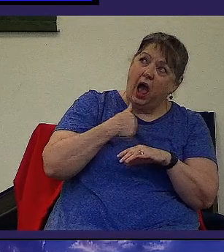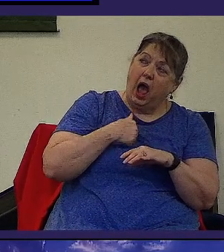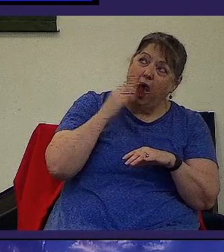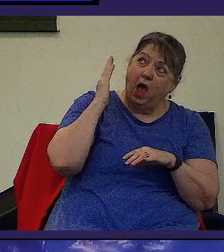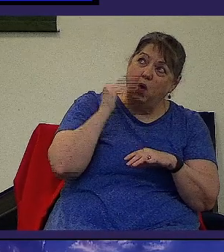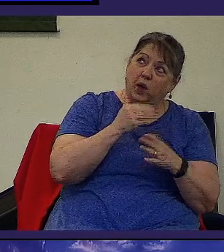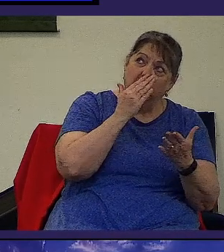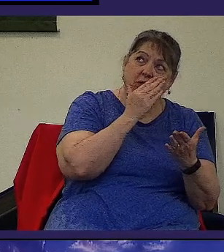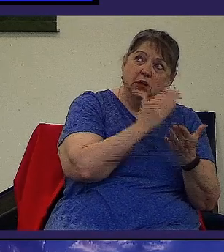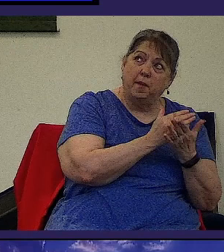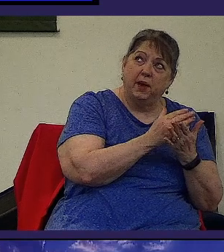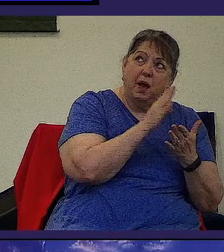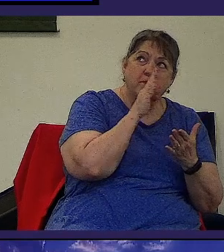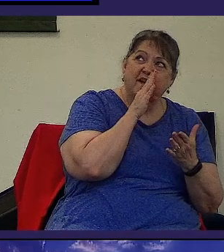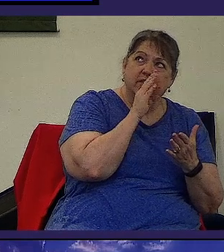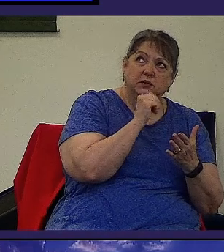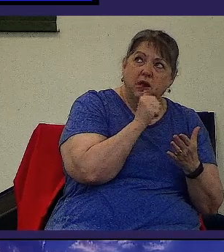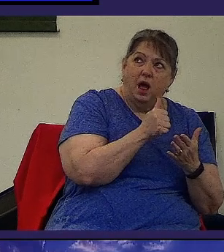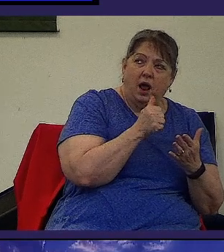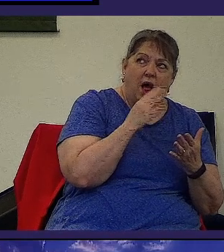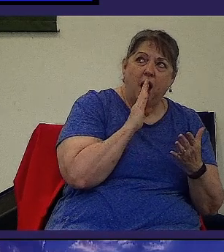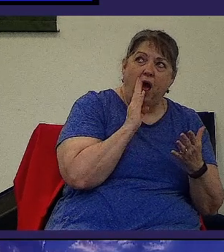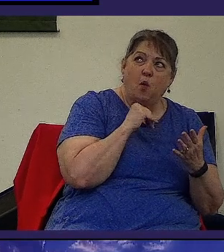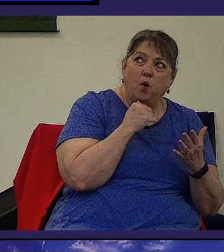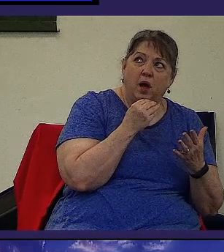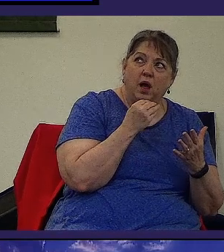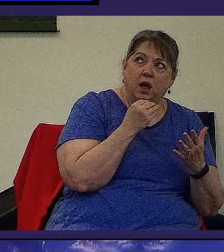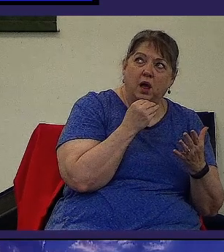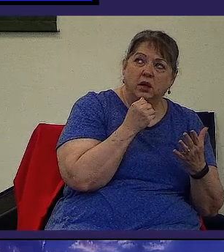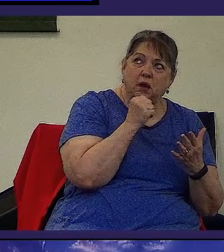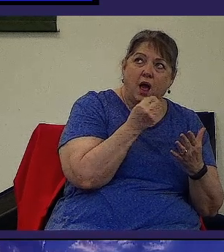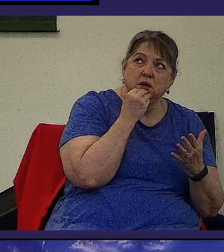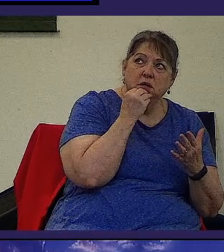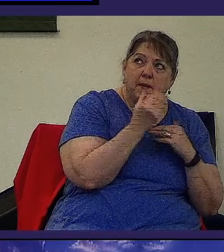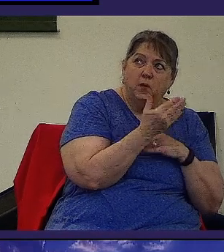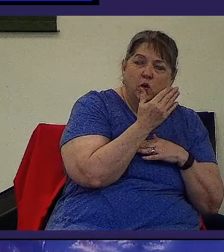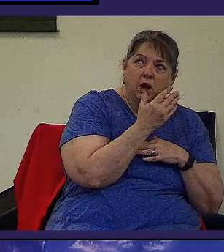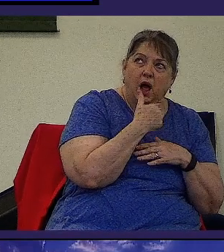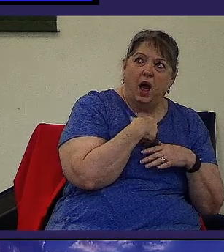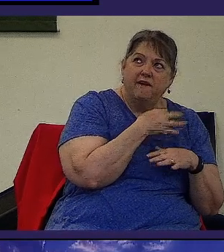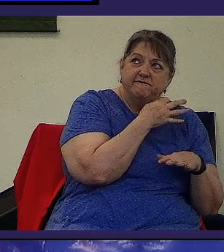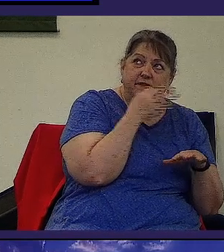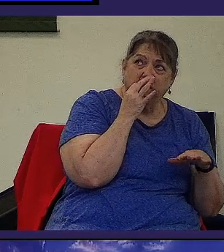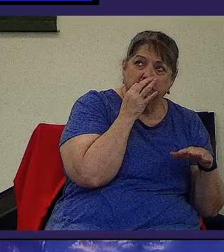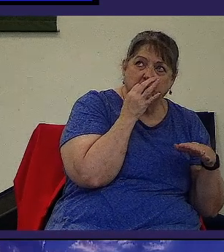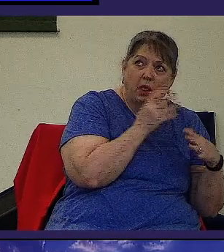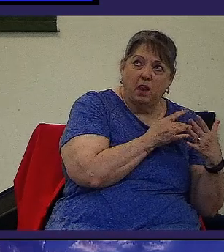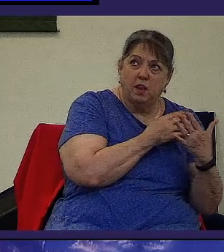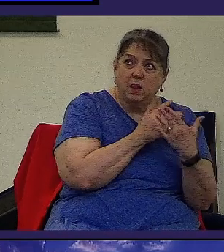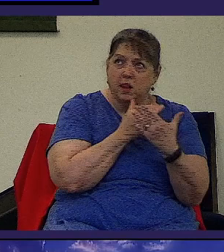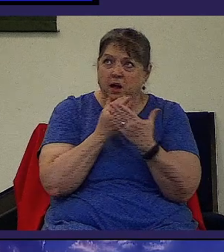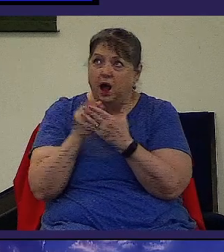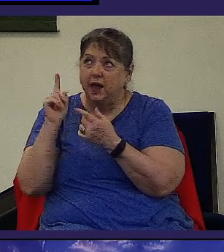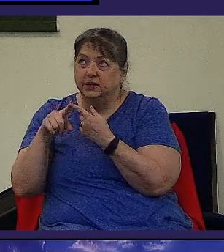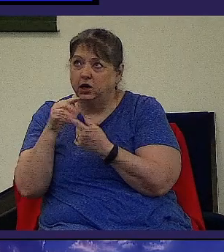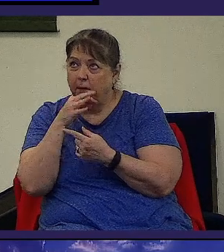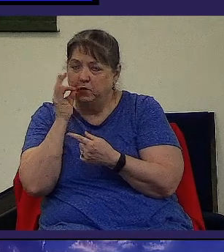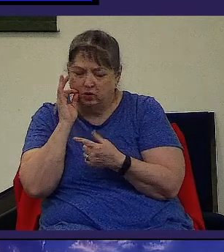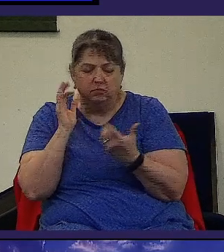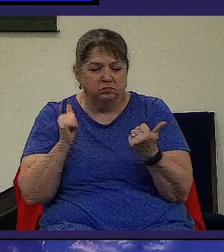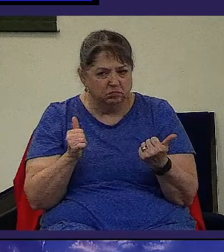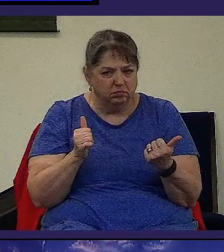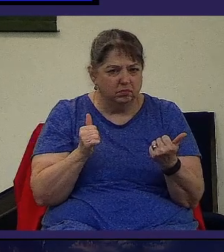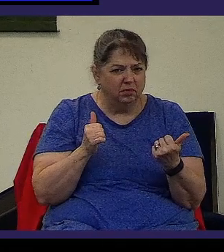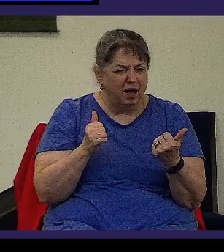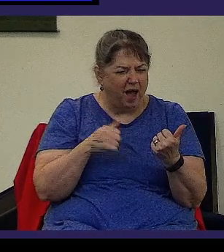of god to work more so in our church because there is power in fasting and there is power in prayer amen so today uh